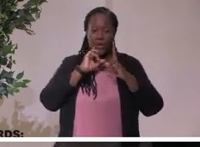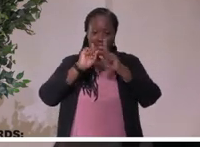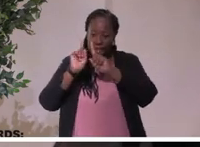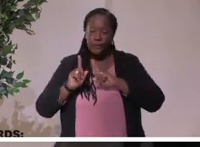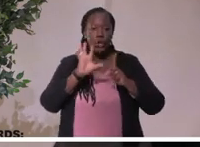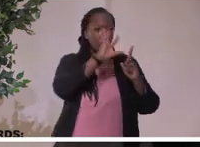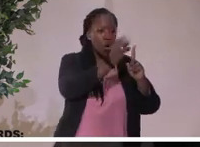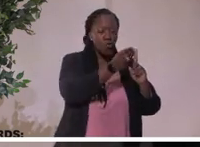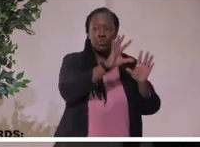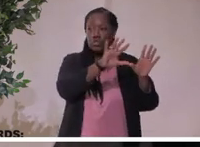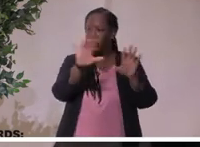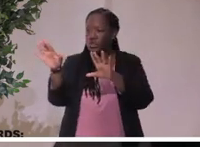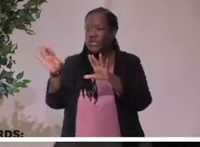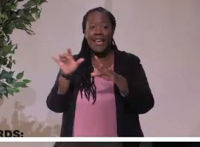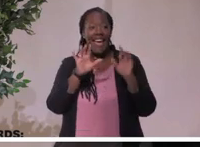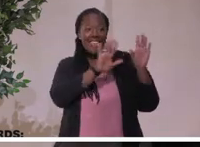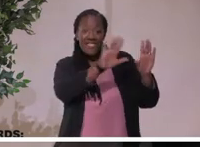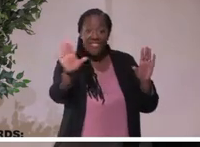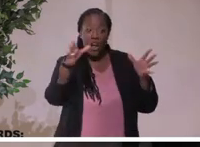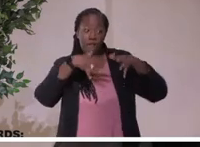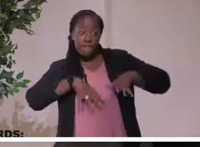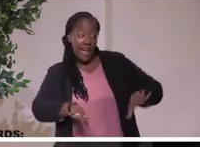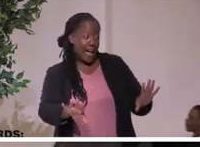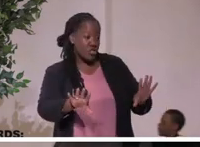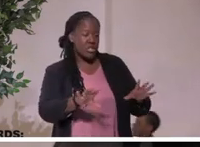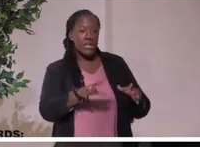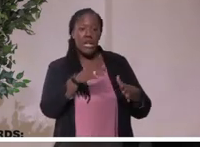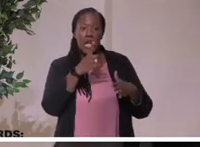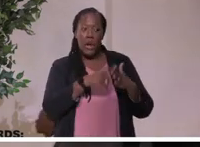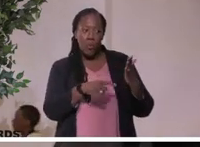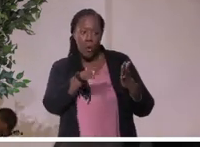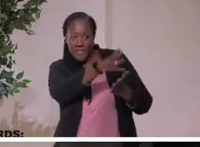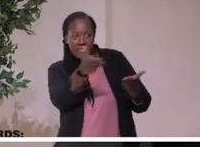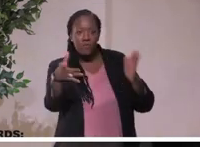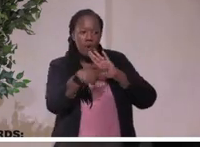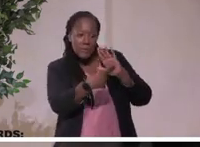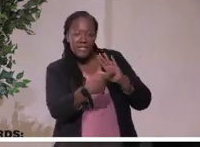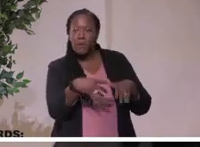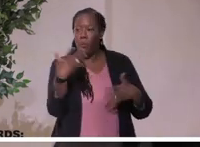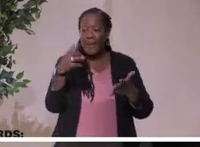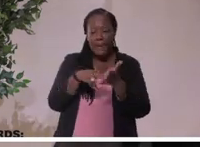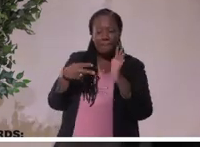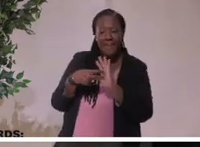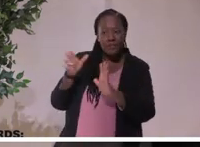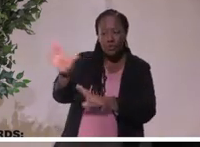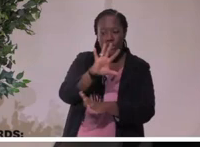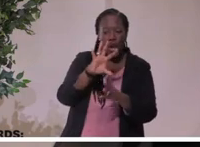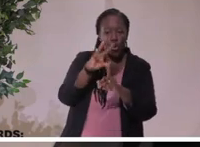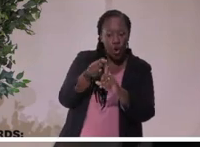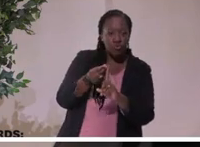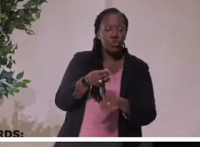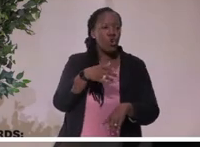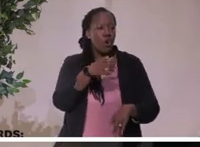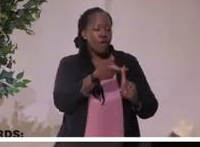and especially their fashion in culture and especially what things mean to different cultures and where it came